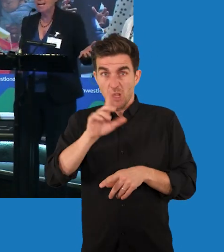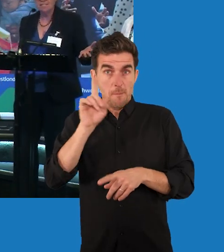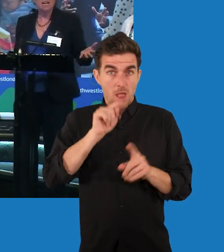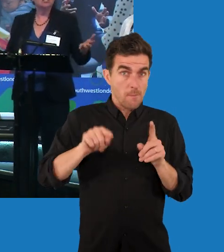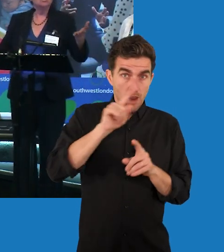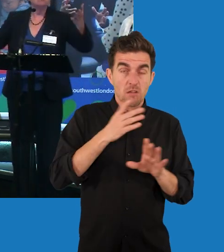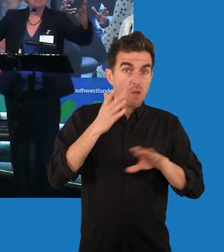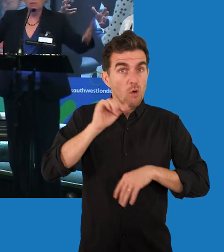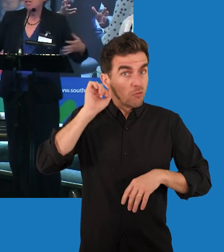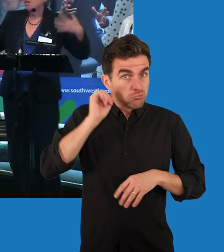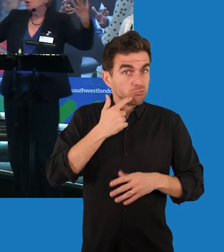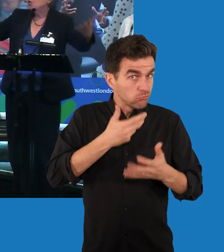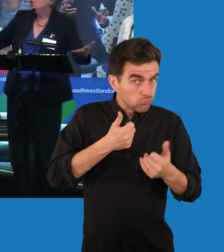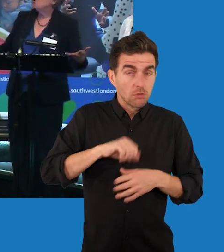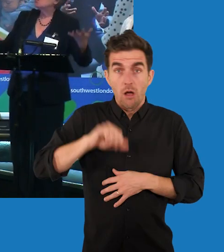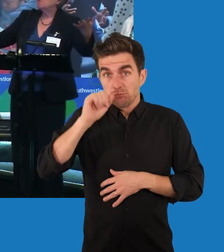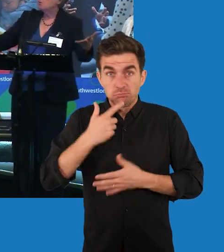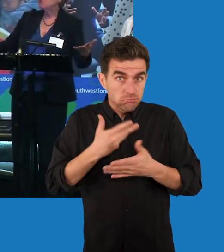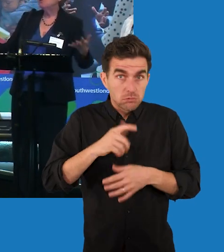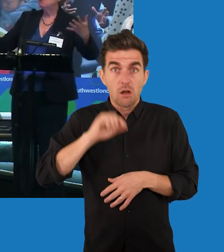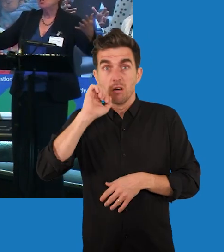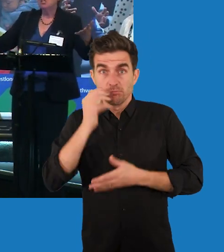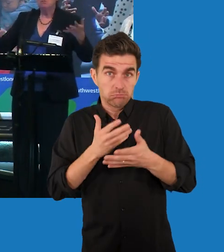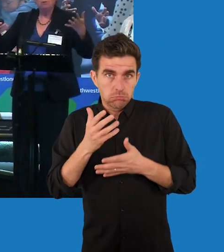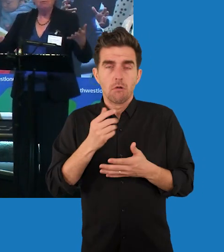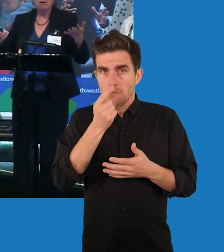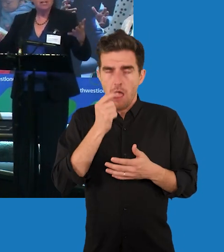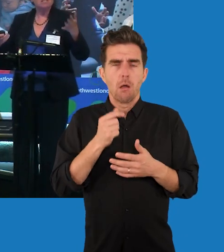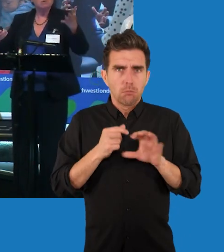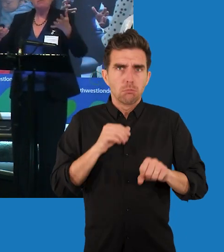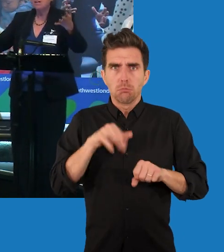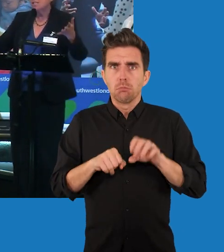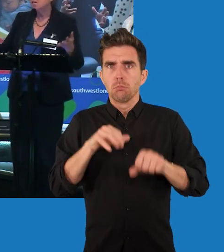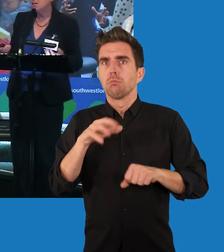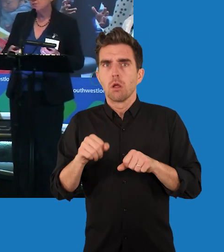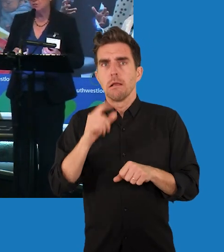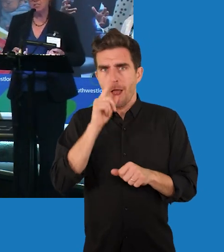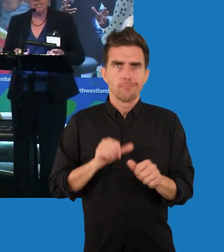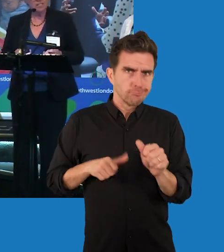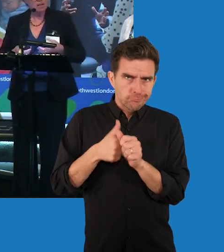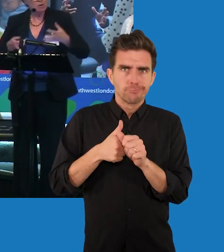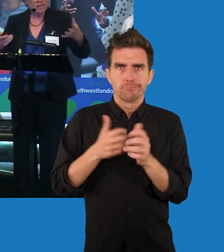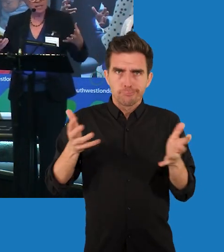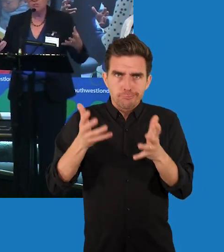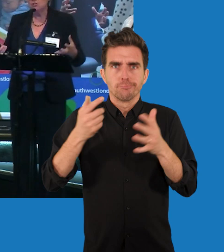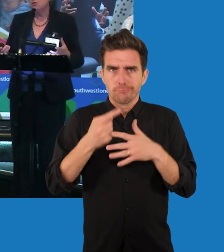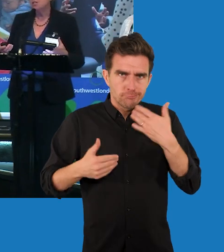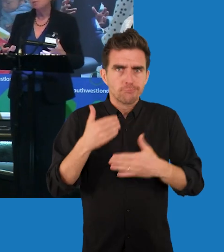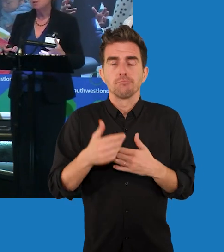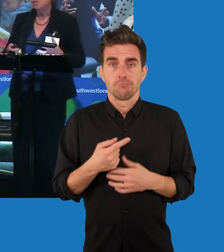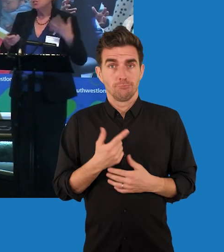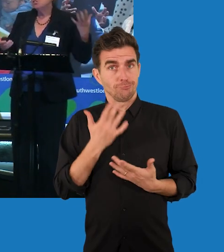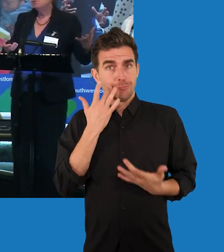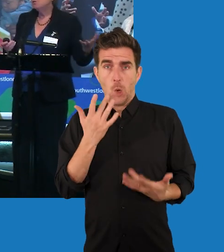of flats, and she goes and knocks on people's doors, we find and uncover those things, and then we can get on and treat